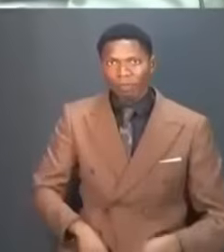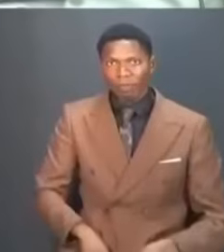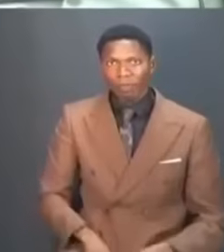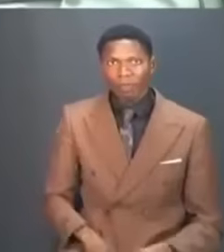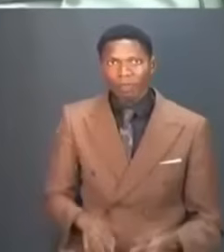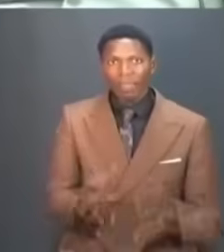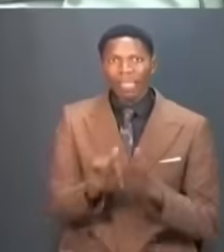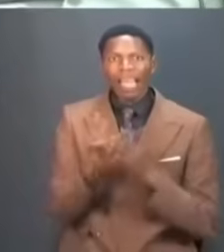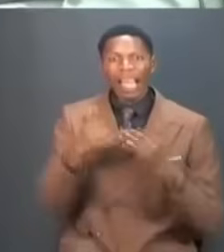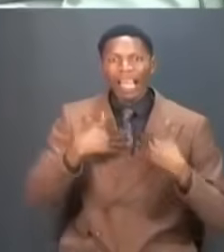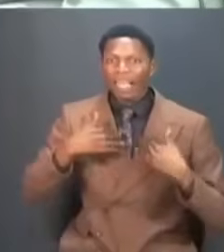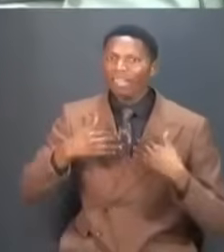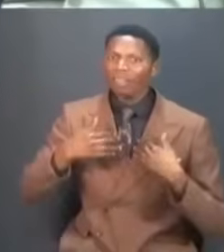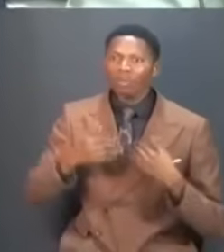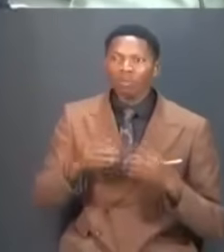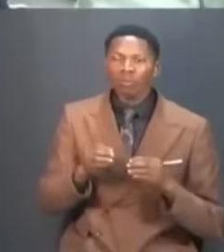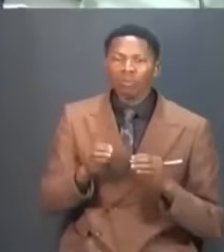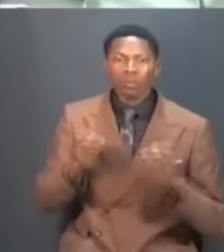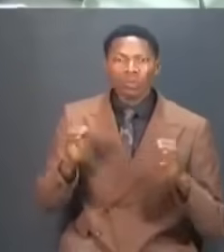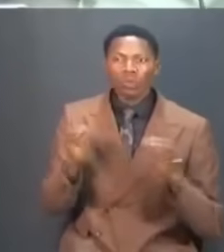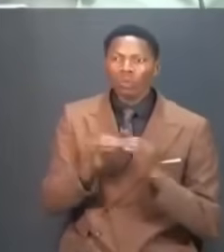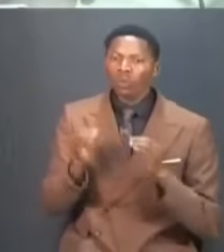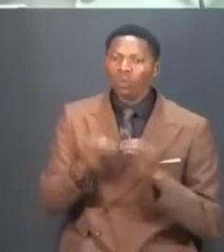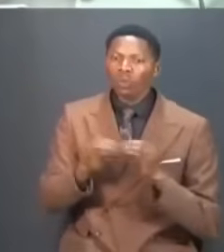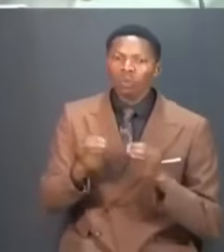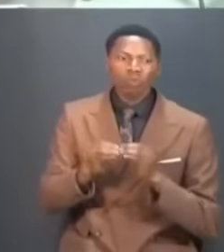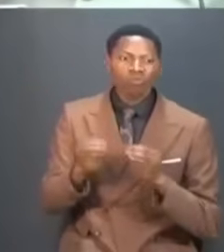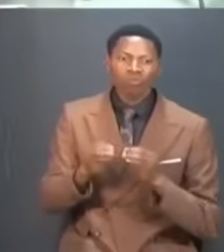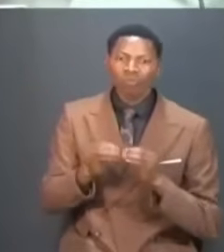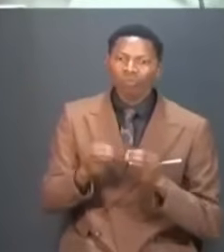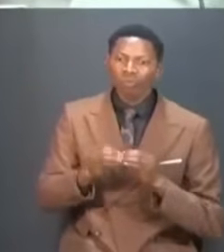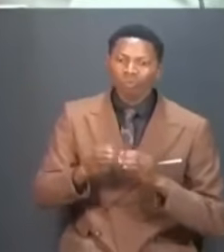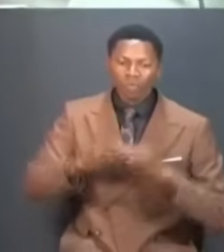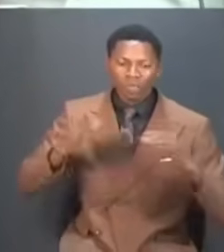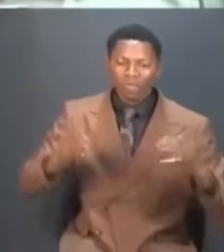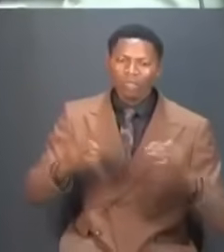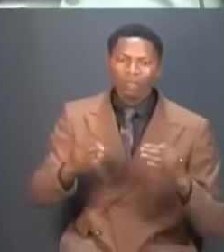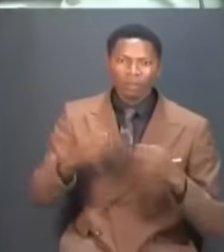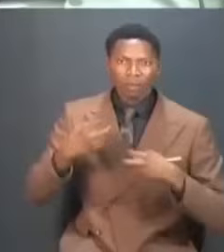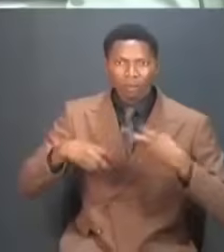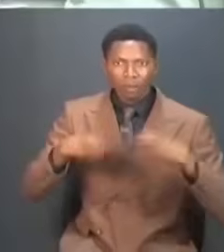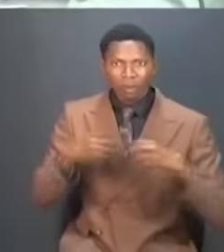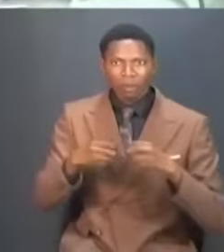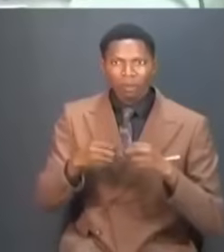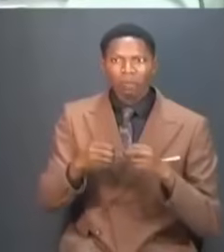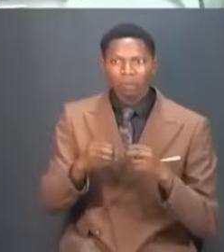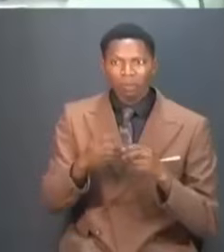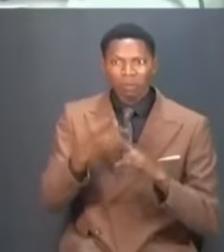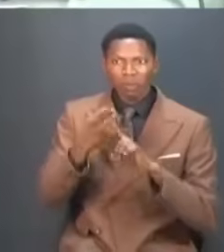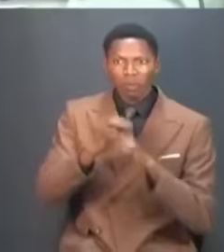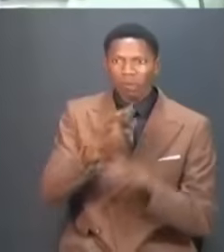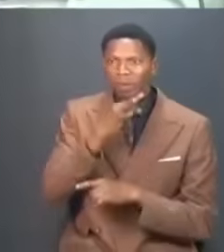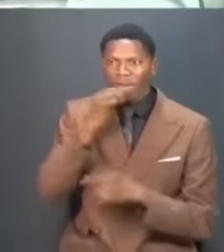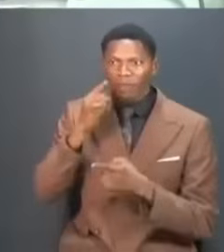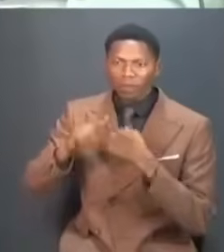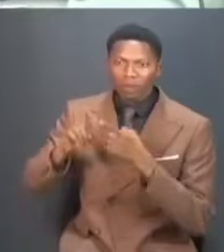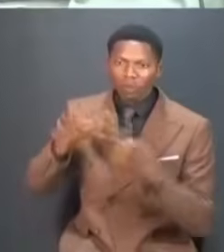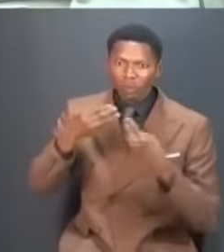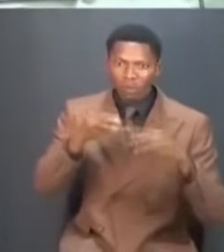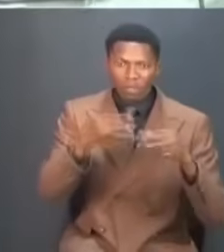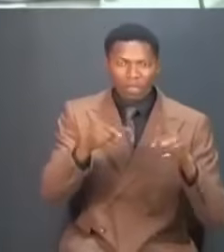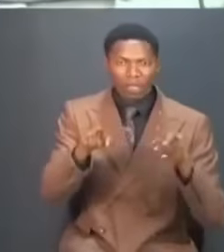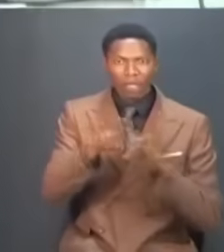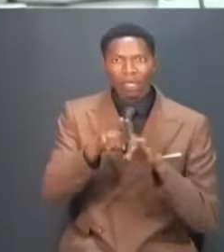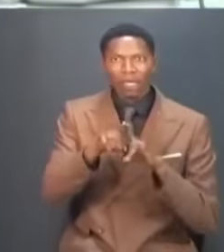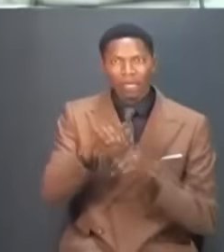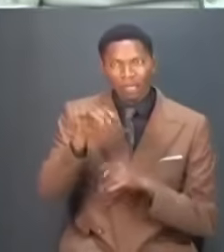is a bigger problem than the movement of foodstuffs from the farm gate to the market. As the minister